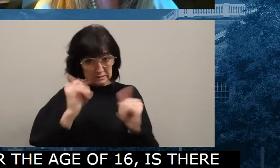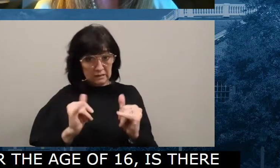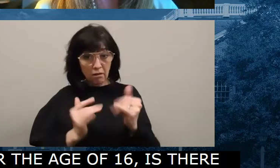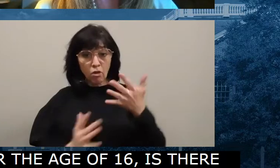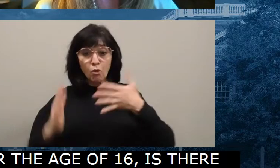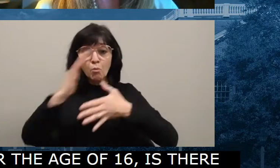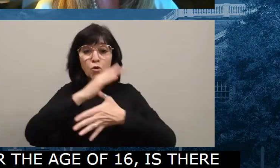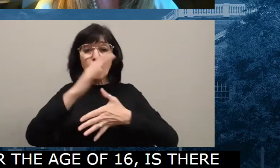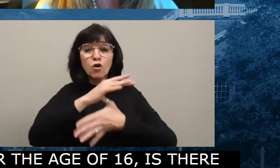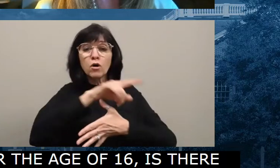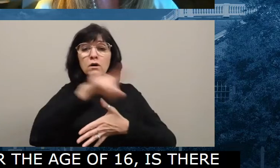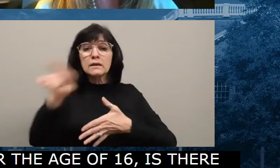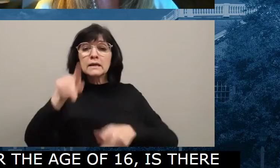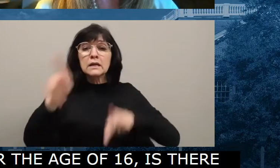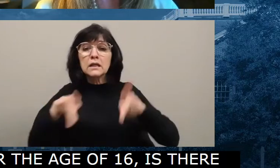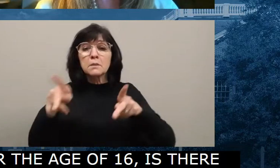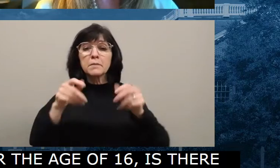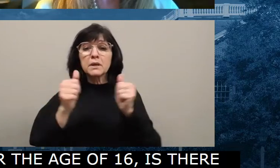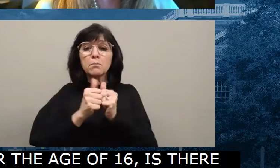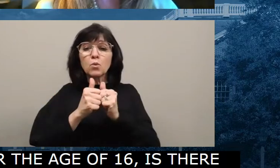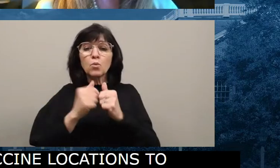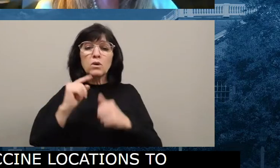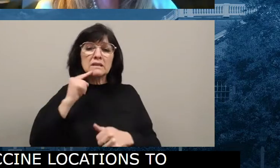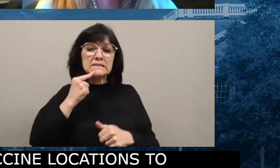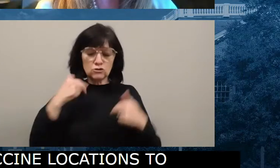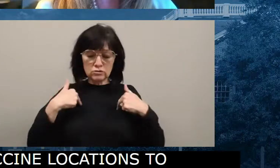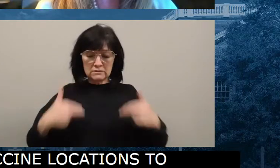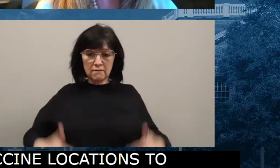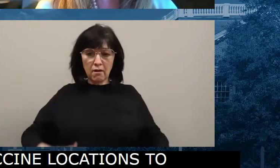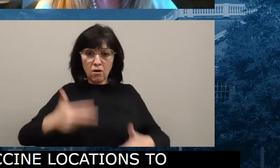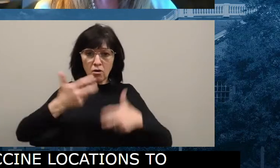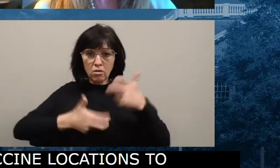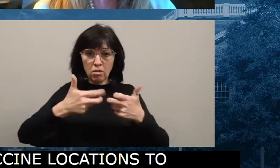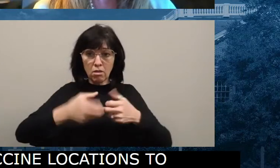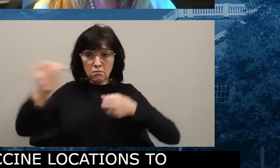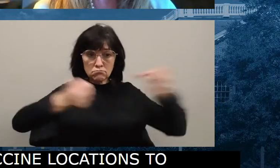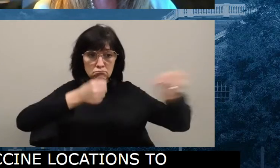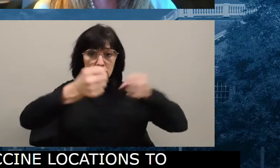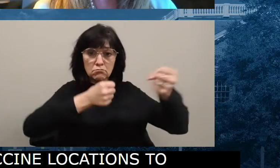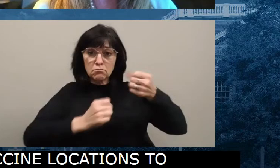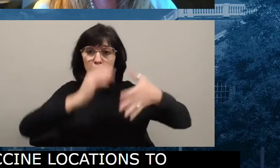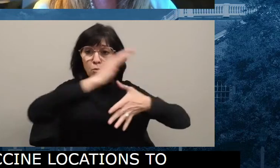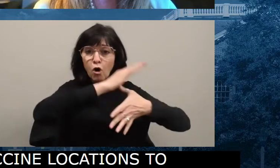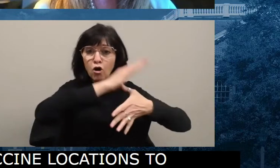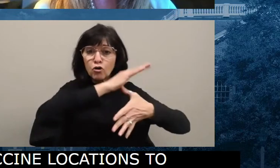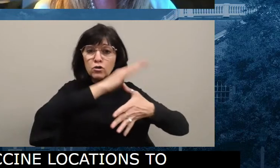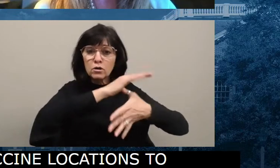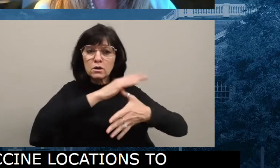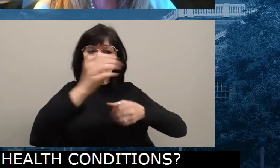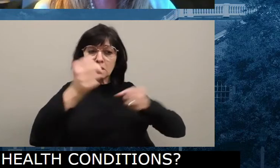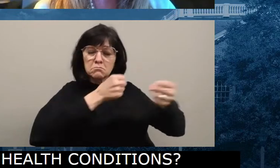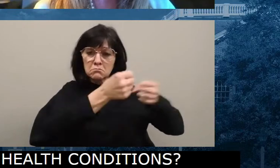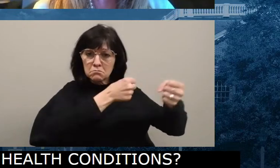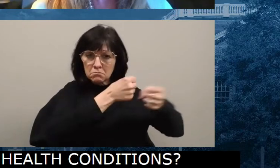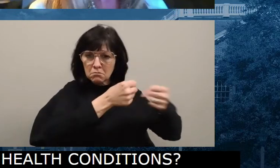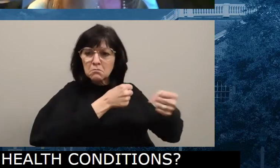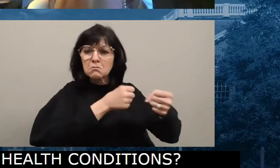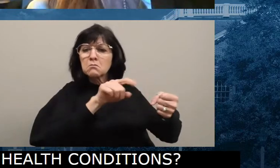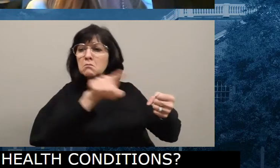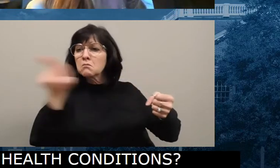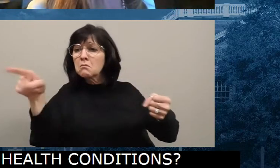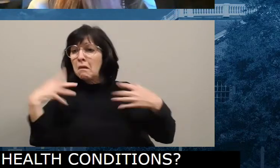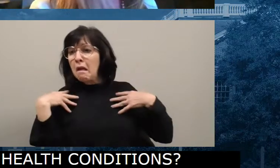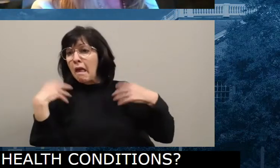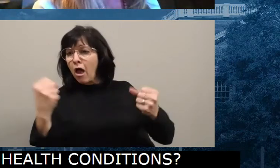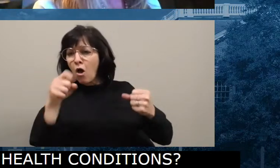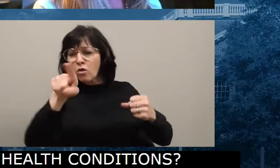health conditions? Yeah, well, we've encouraged all our partners to work through that prioritization list, but now we're